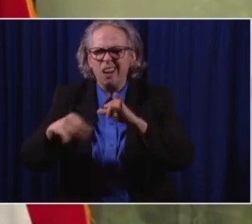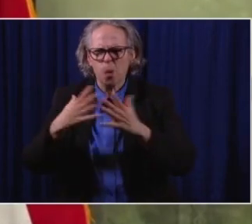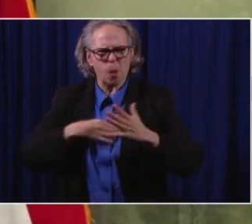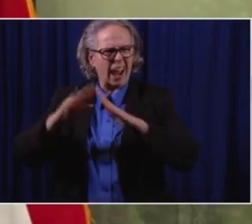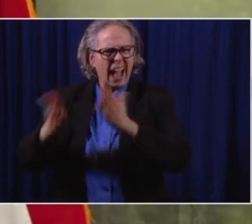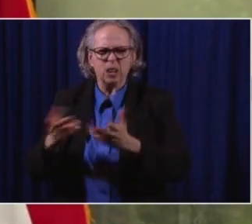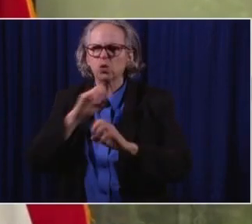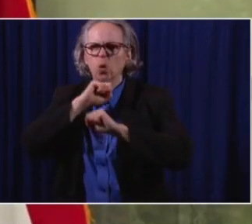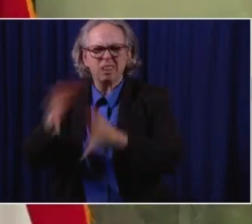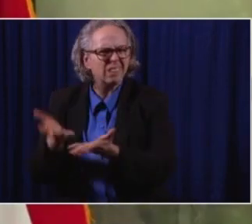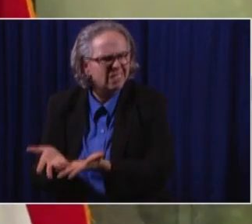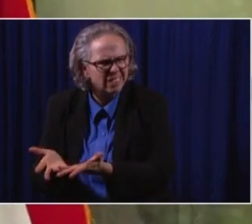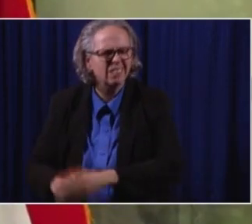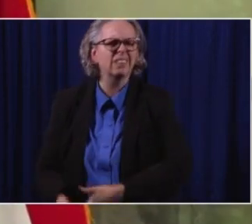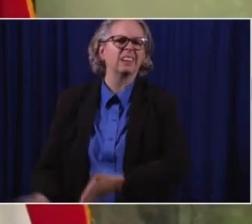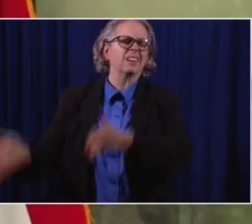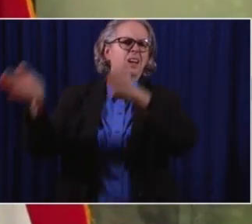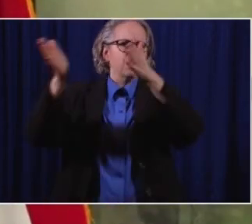Fran said, the